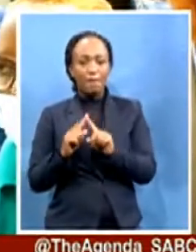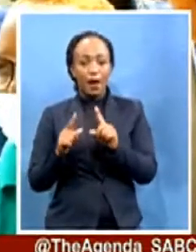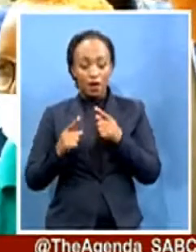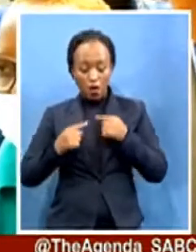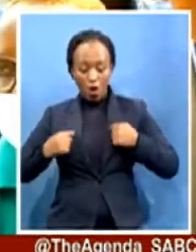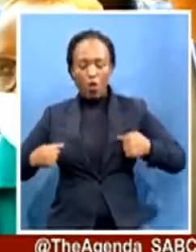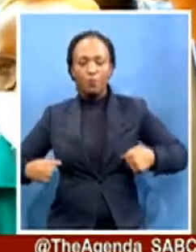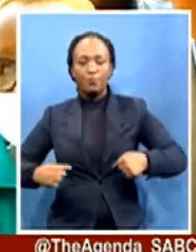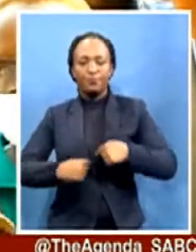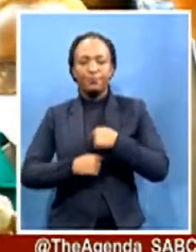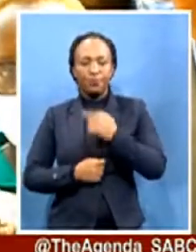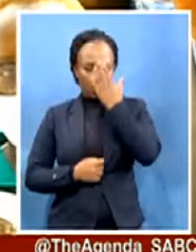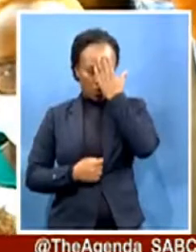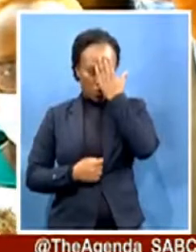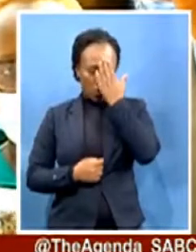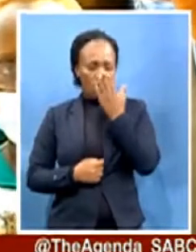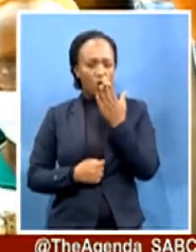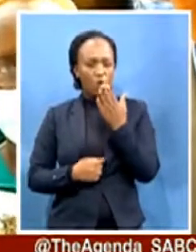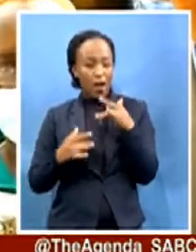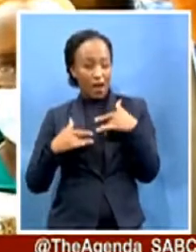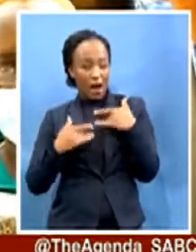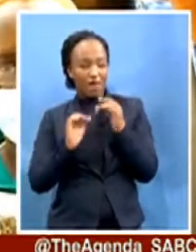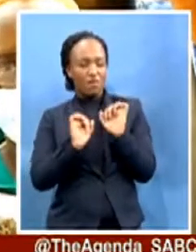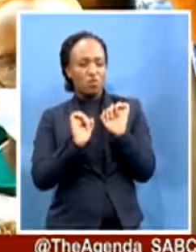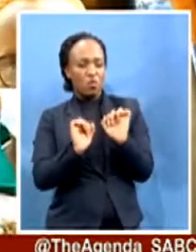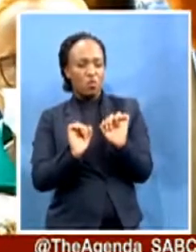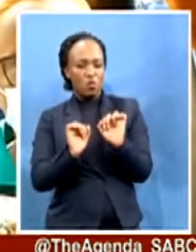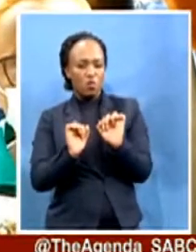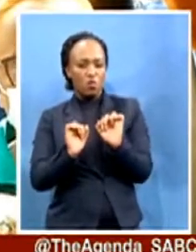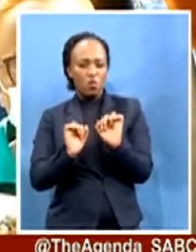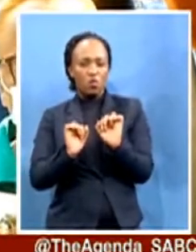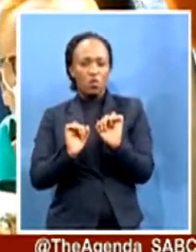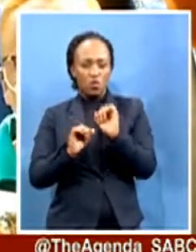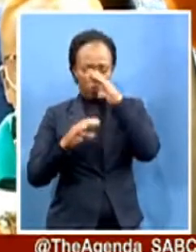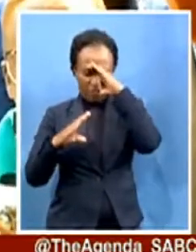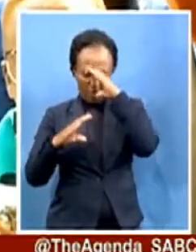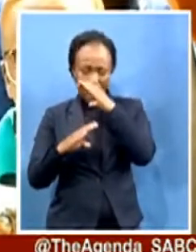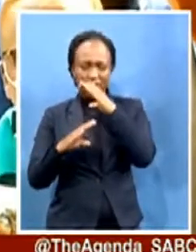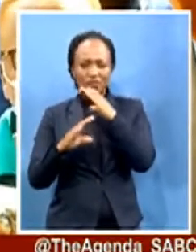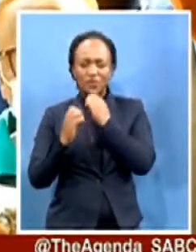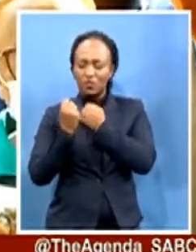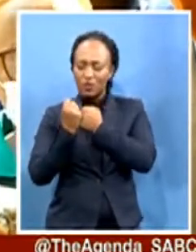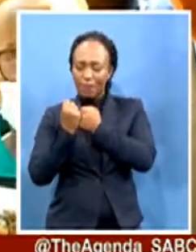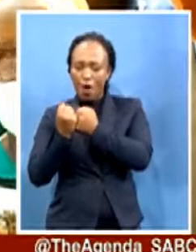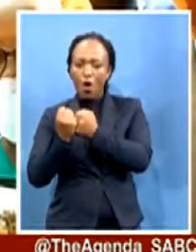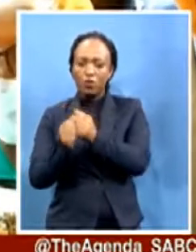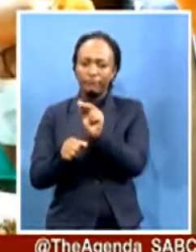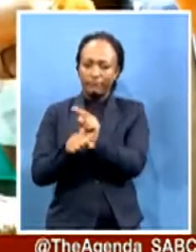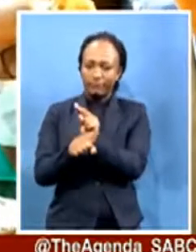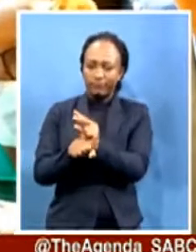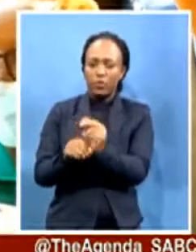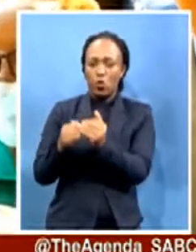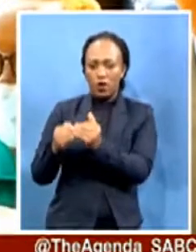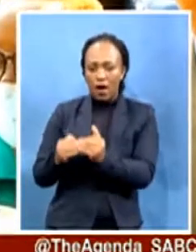life focusing on how to support the patients, caring for them, and making them to get